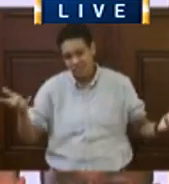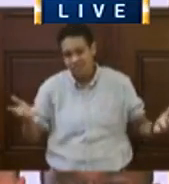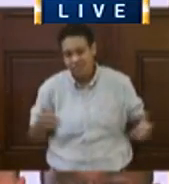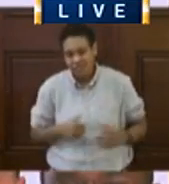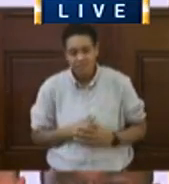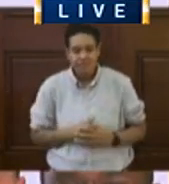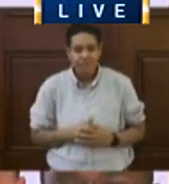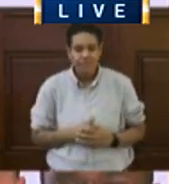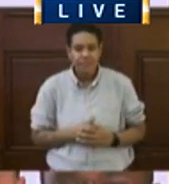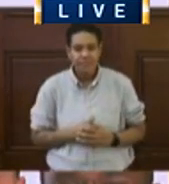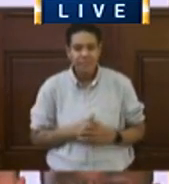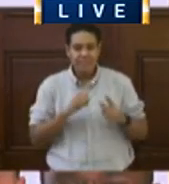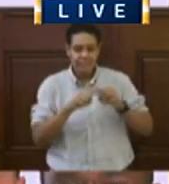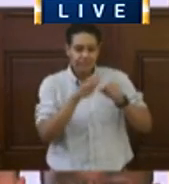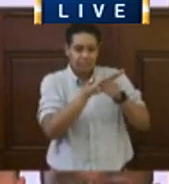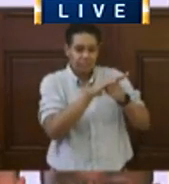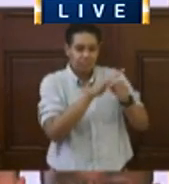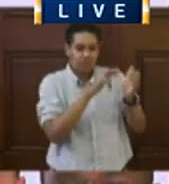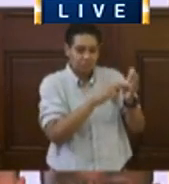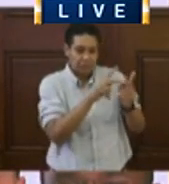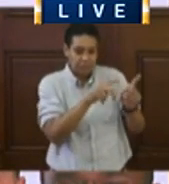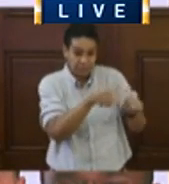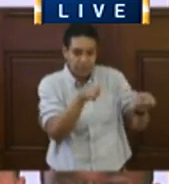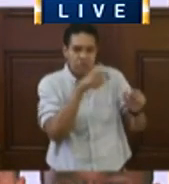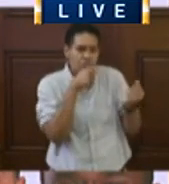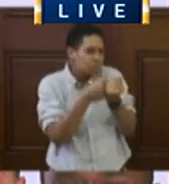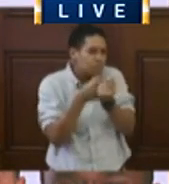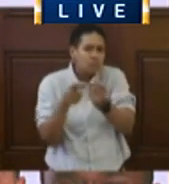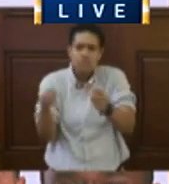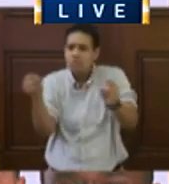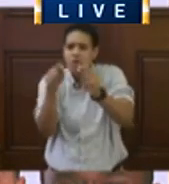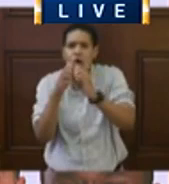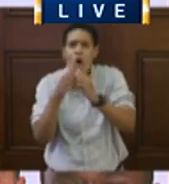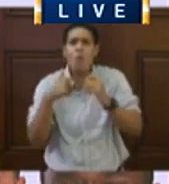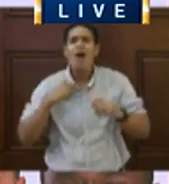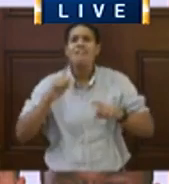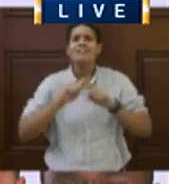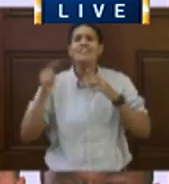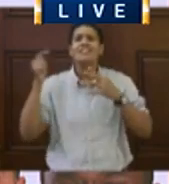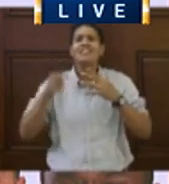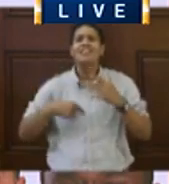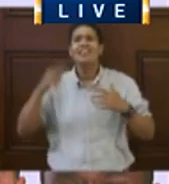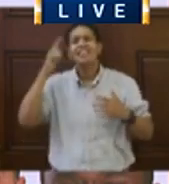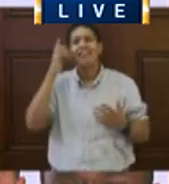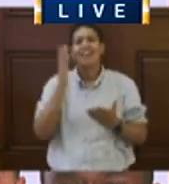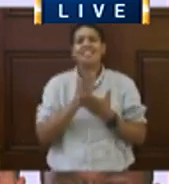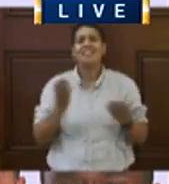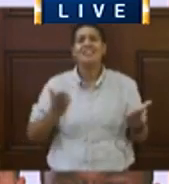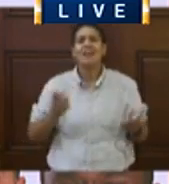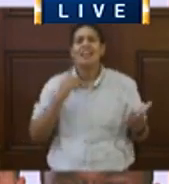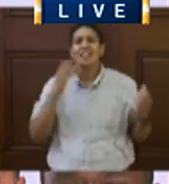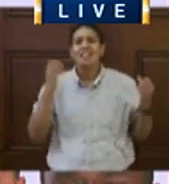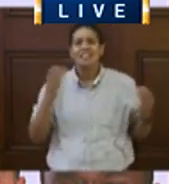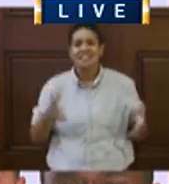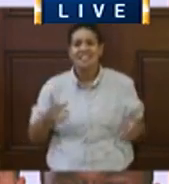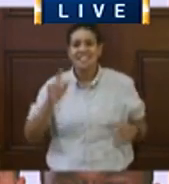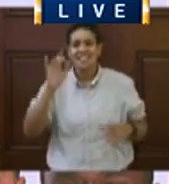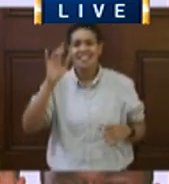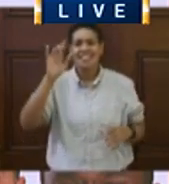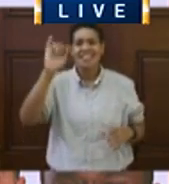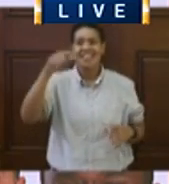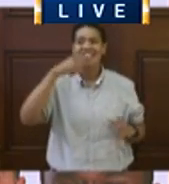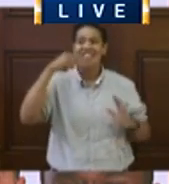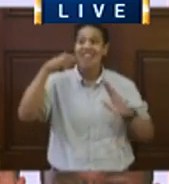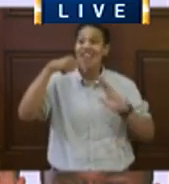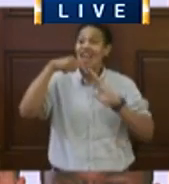We have other initiatives, Naomi, but I think I would probably stop here. That's what you call a comprehensive overview,